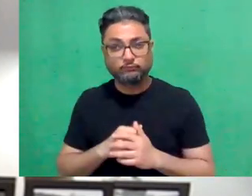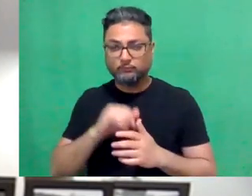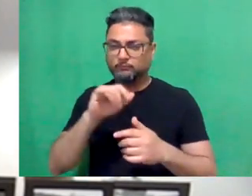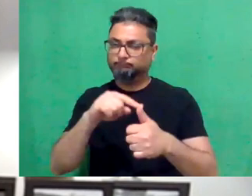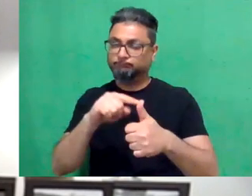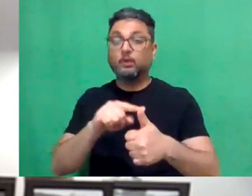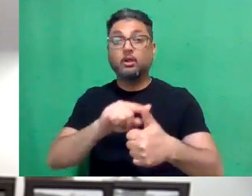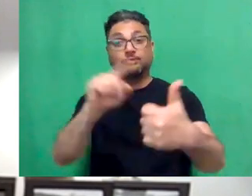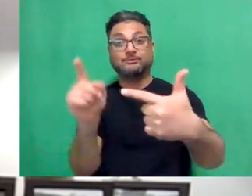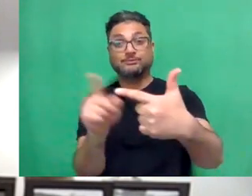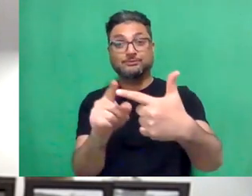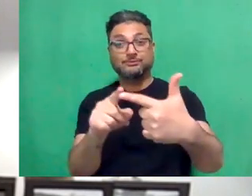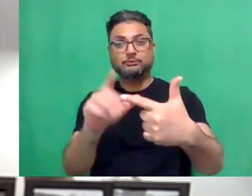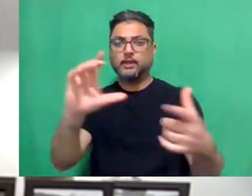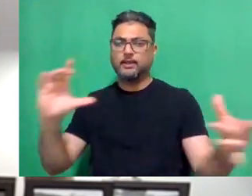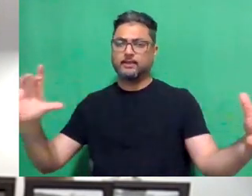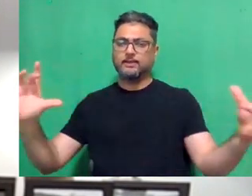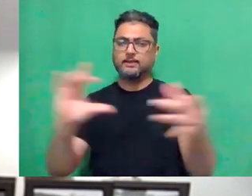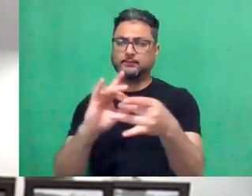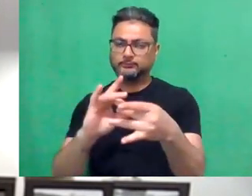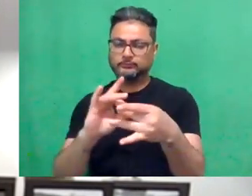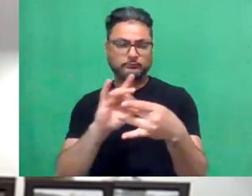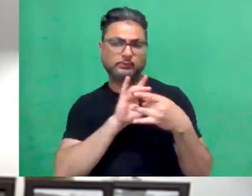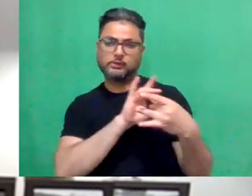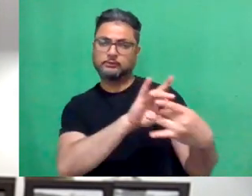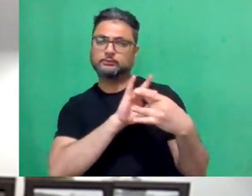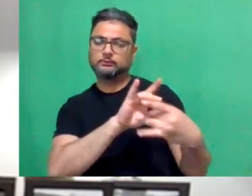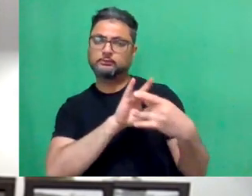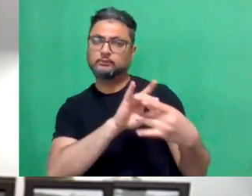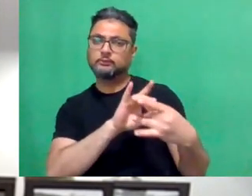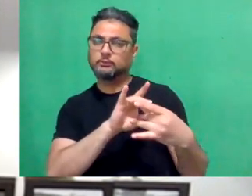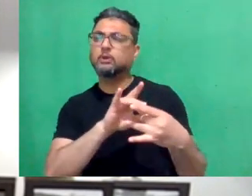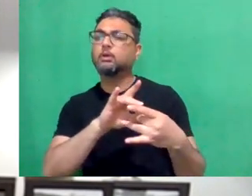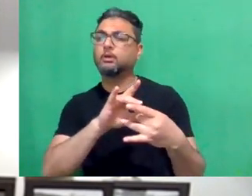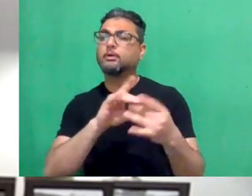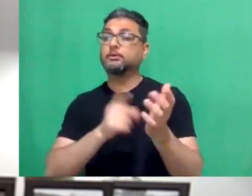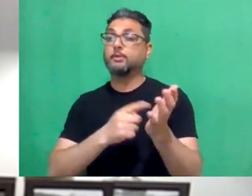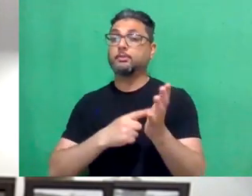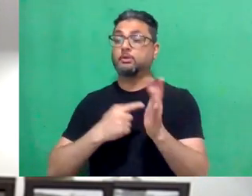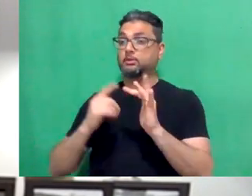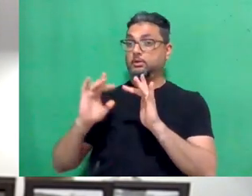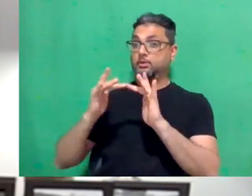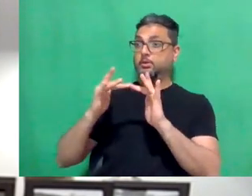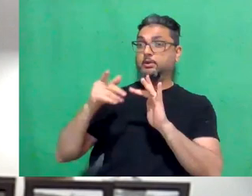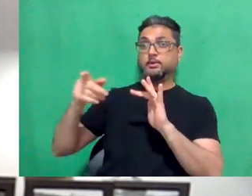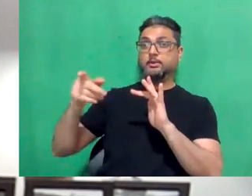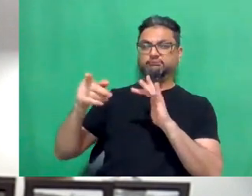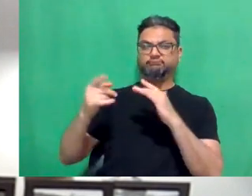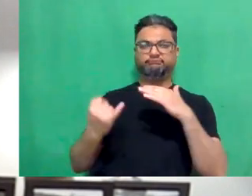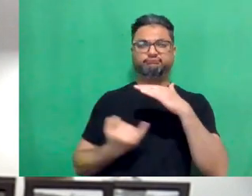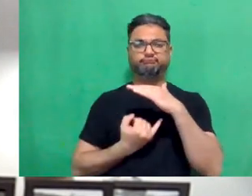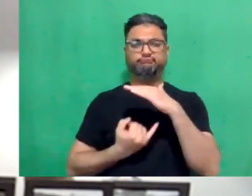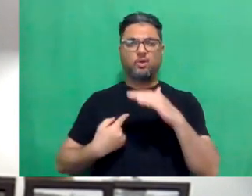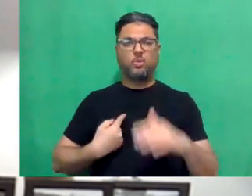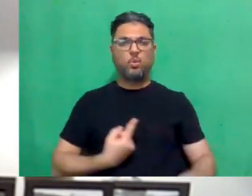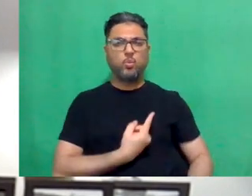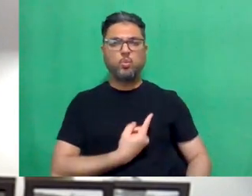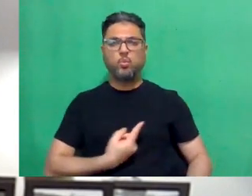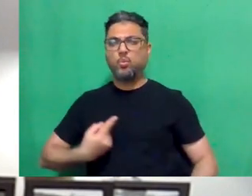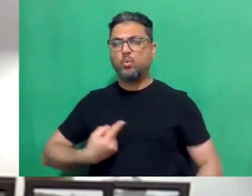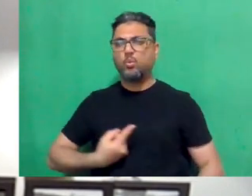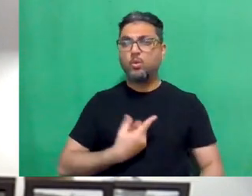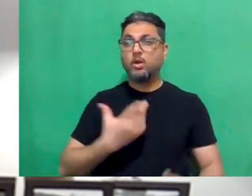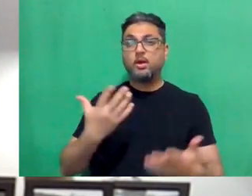be connected. There will also be moments where remote learning will feel isolating. You may not have others around you who understand